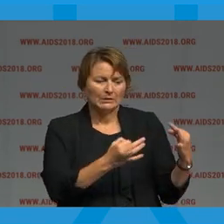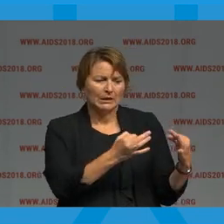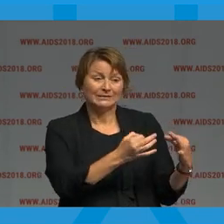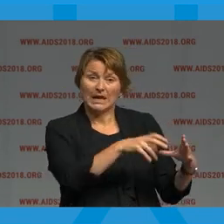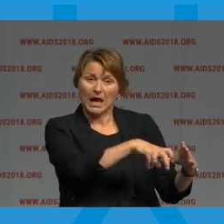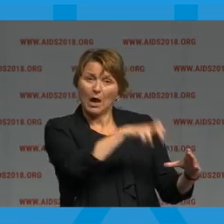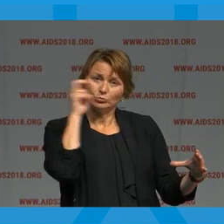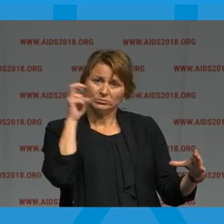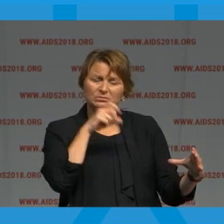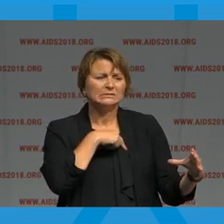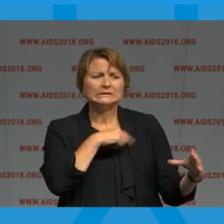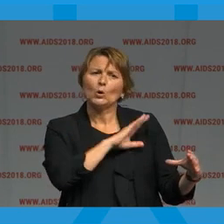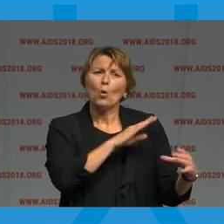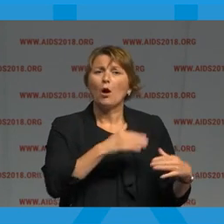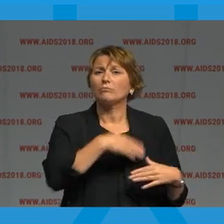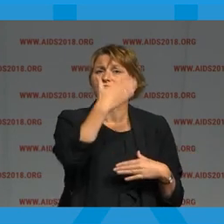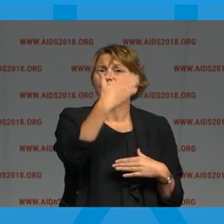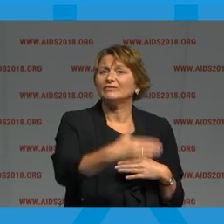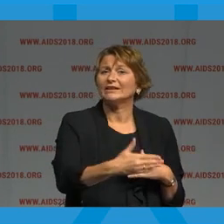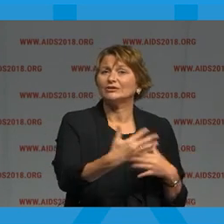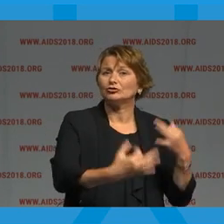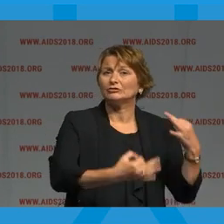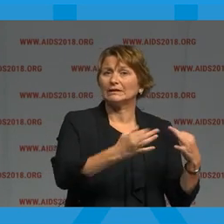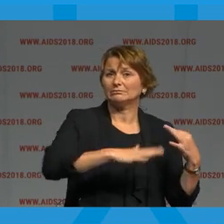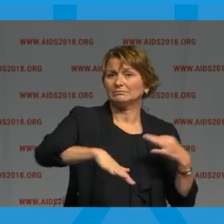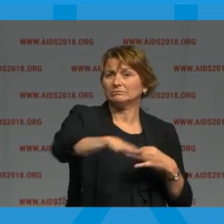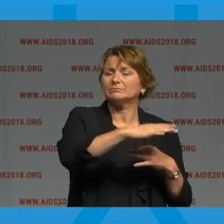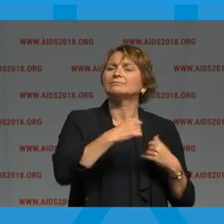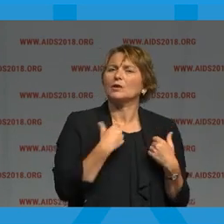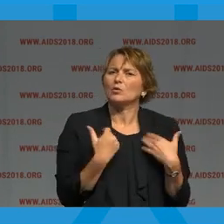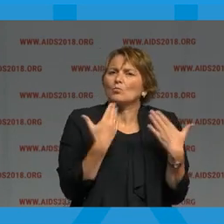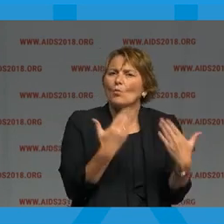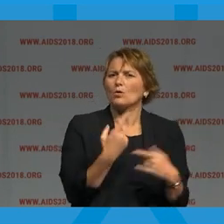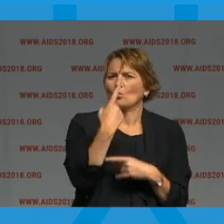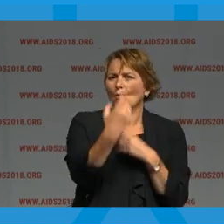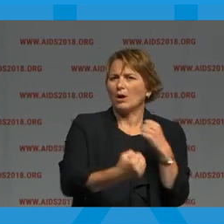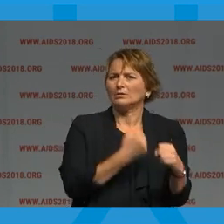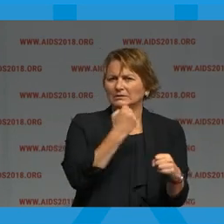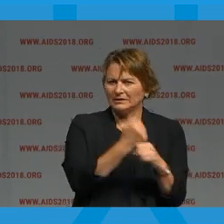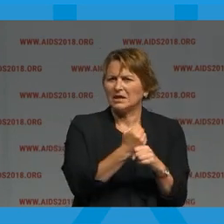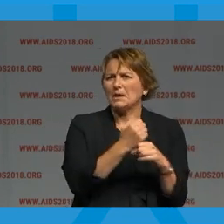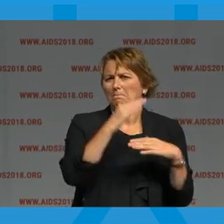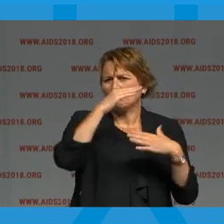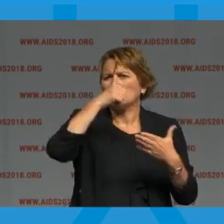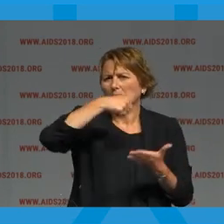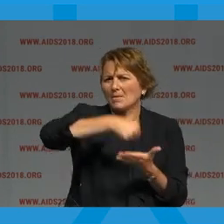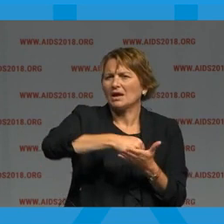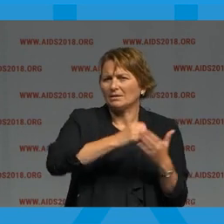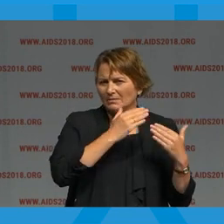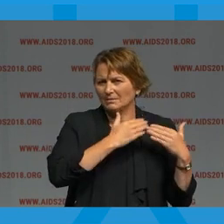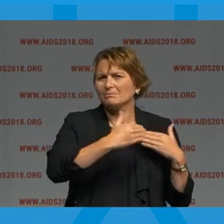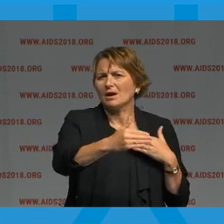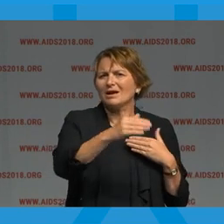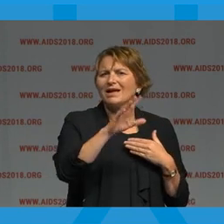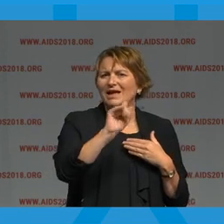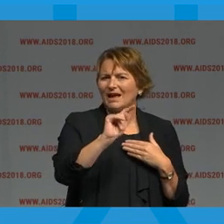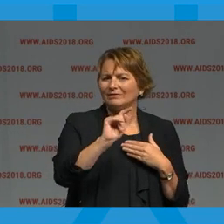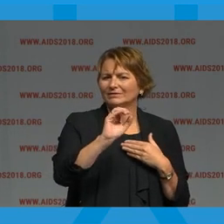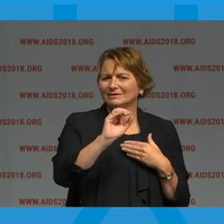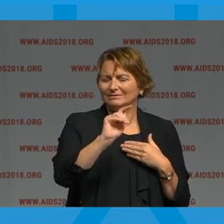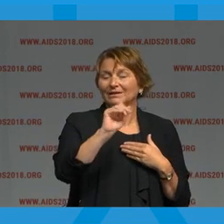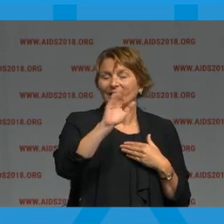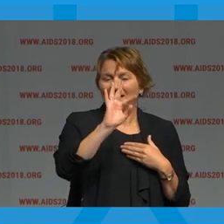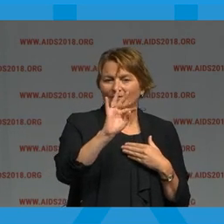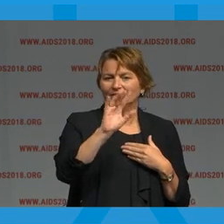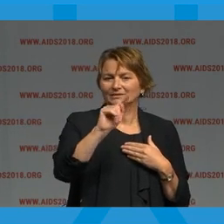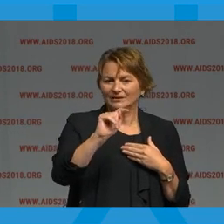finishes the trial, they will be provided with 1 year, at least 1 year, of tenofovir FTC. Why is that?